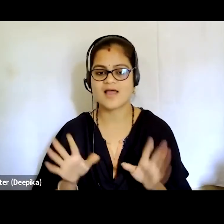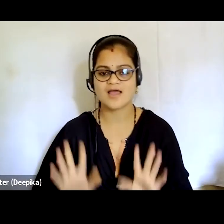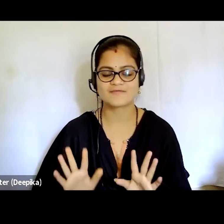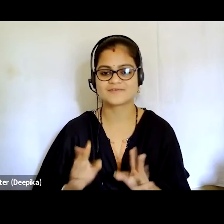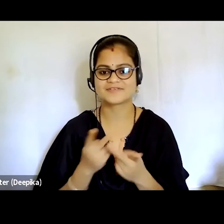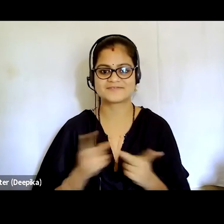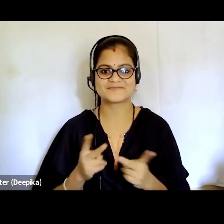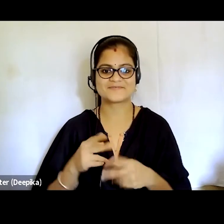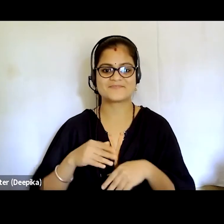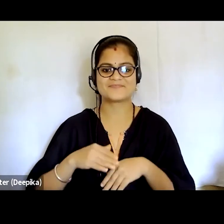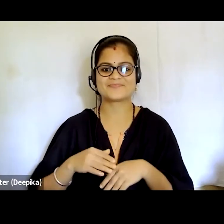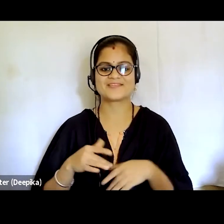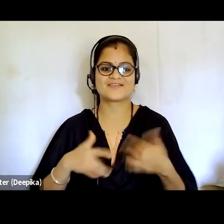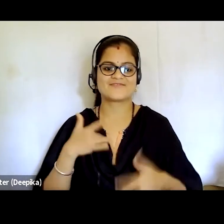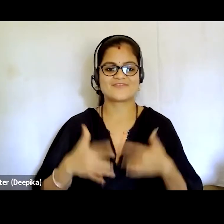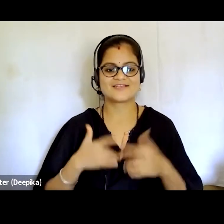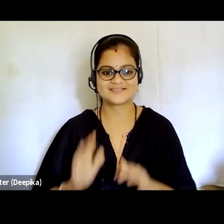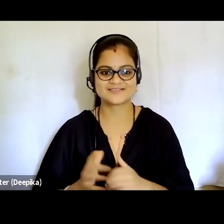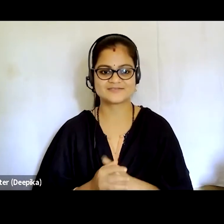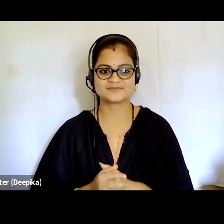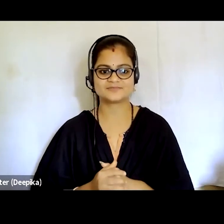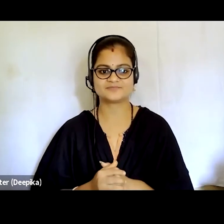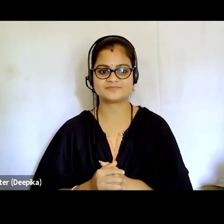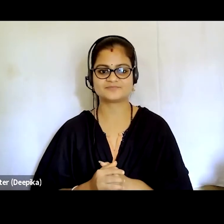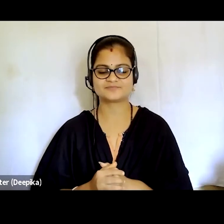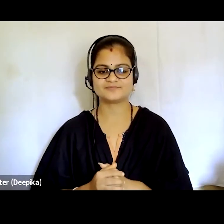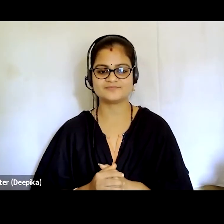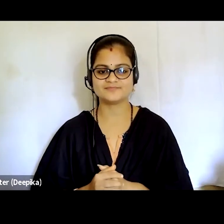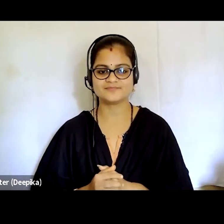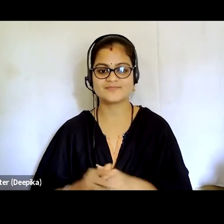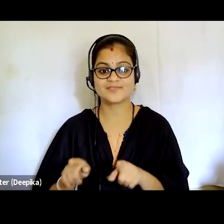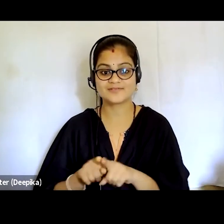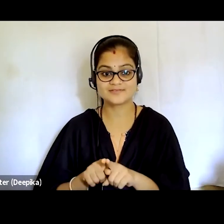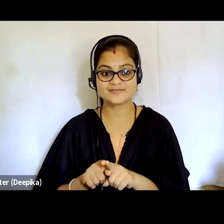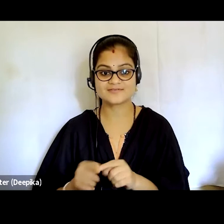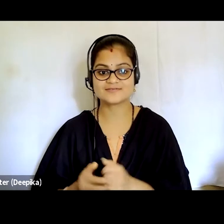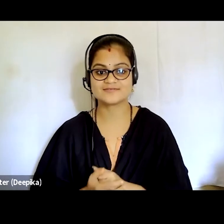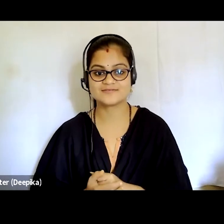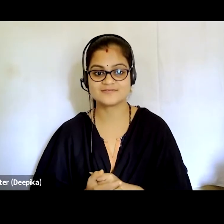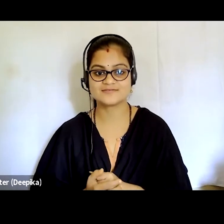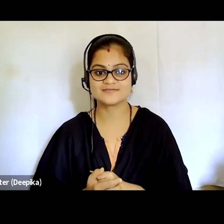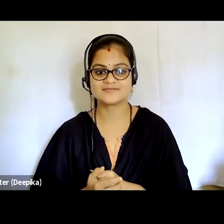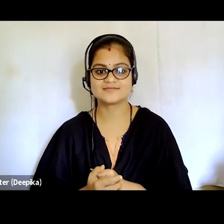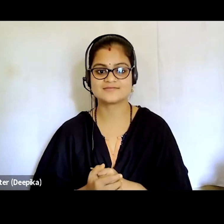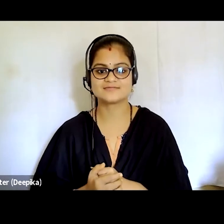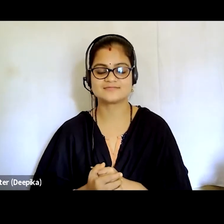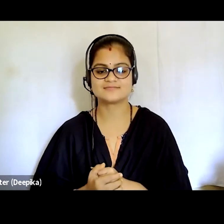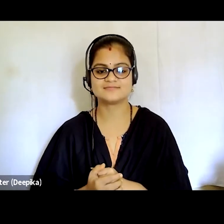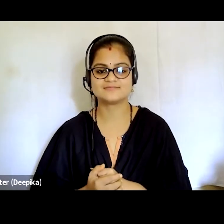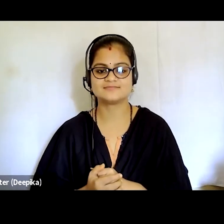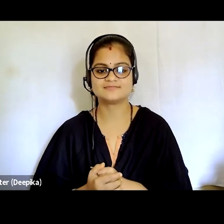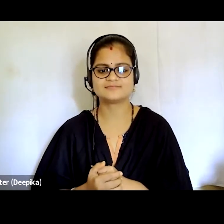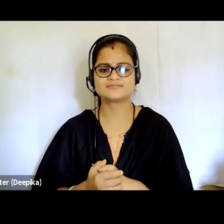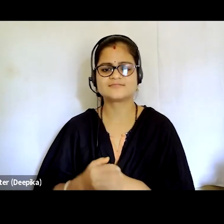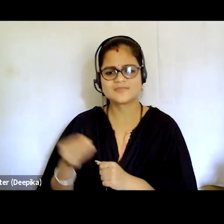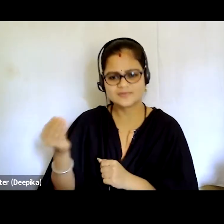From the Rolling Stones to the Scorpions to Roger Waters and Elton John, from Deep Purple to Sting, these are